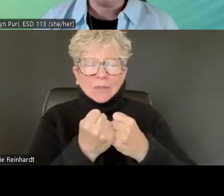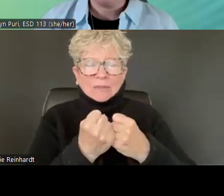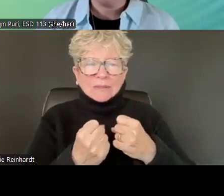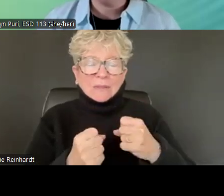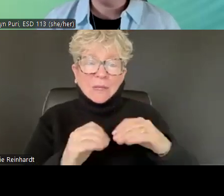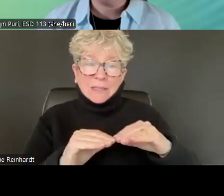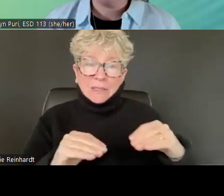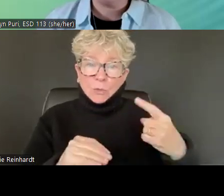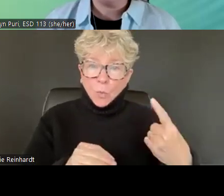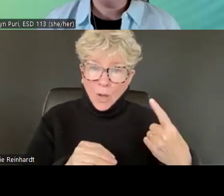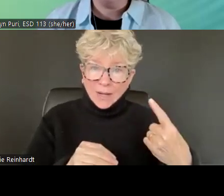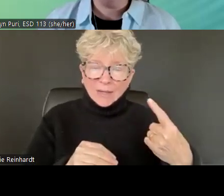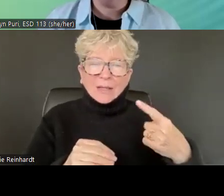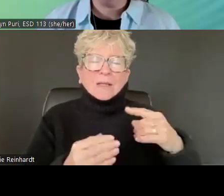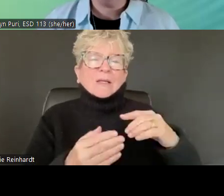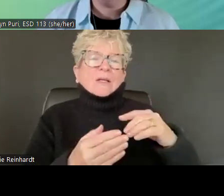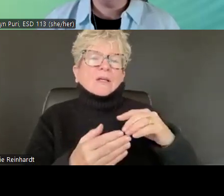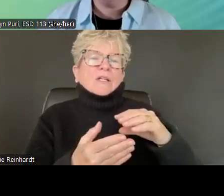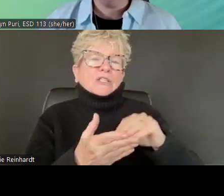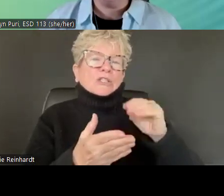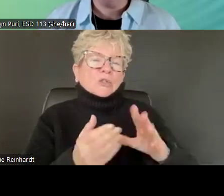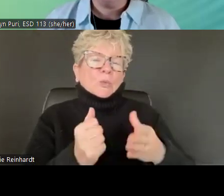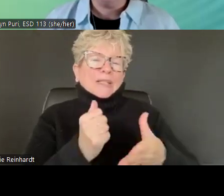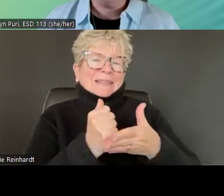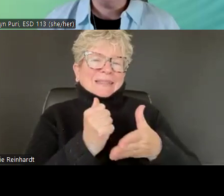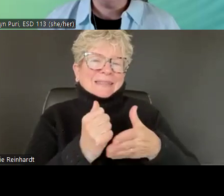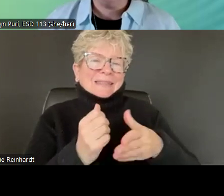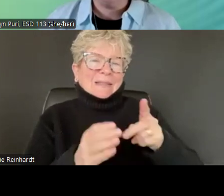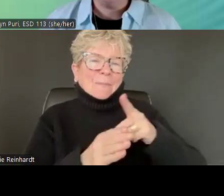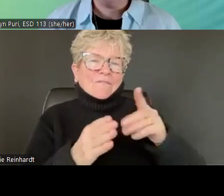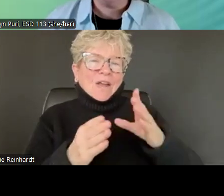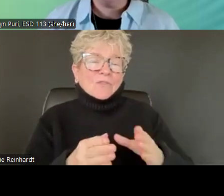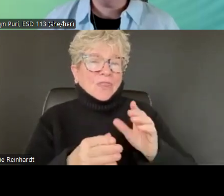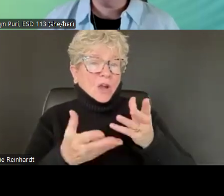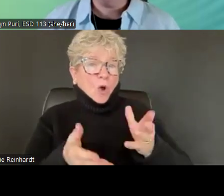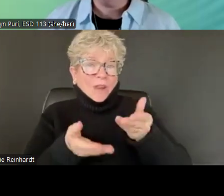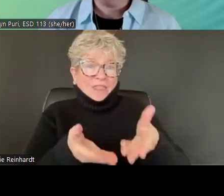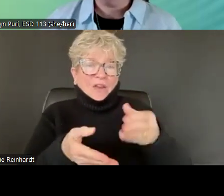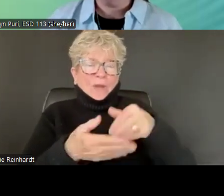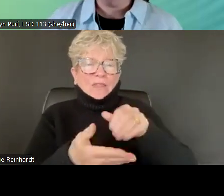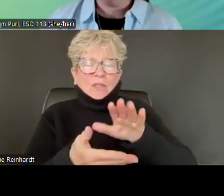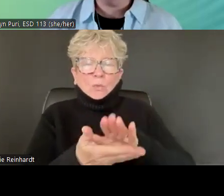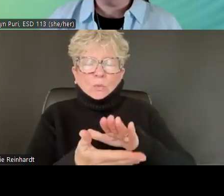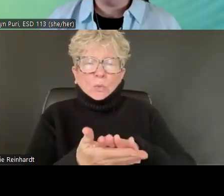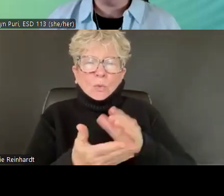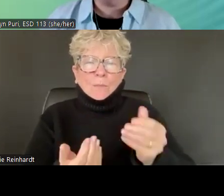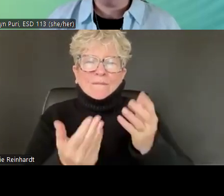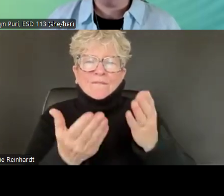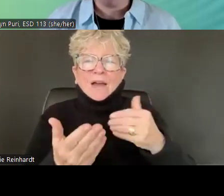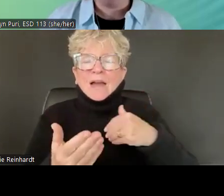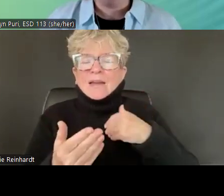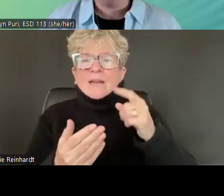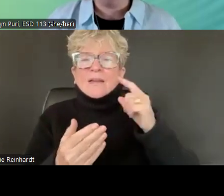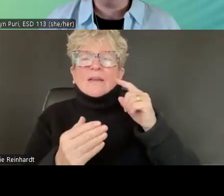Tier 1, student assistance professionals located in schools provide a variety of functions, including classroom-based